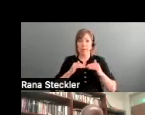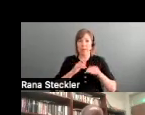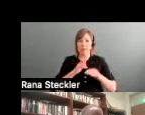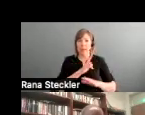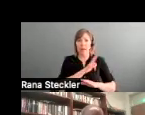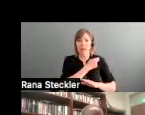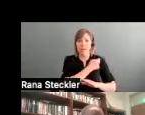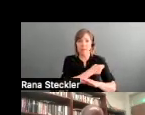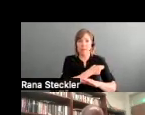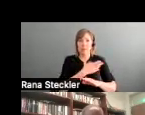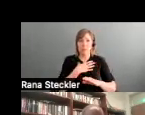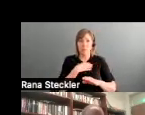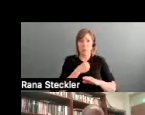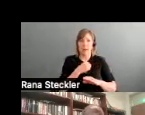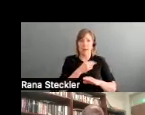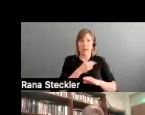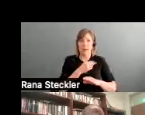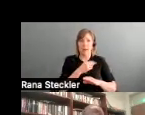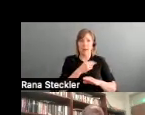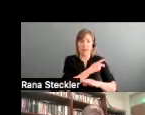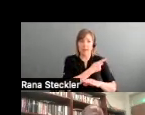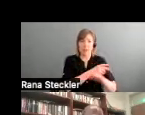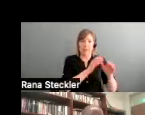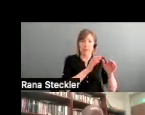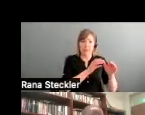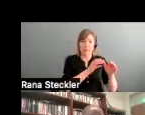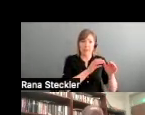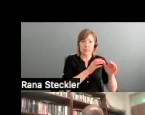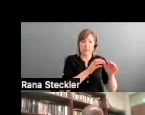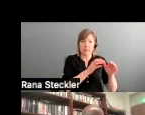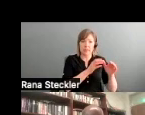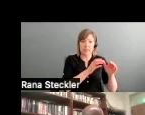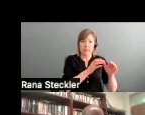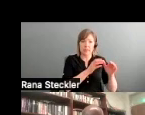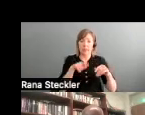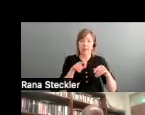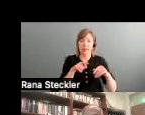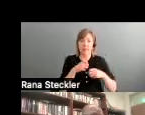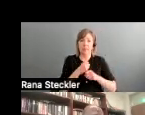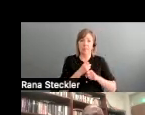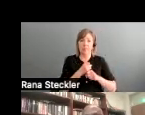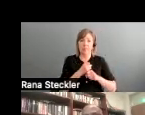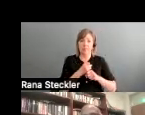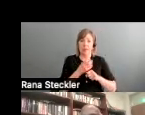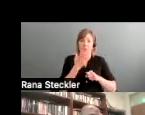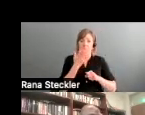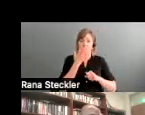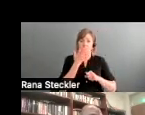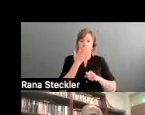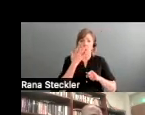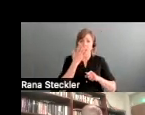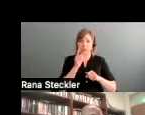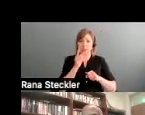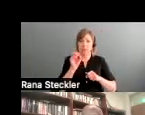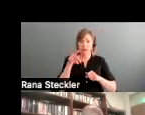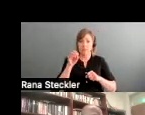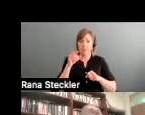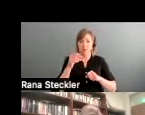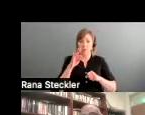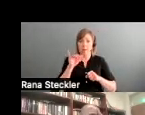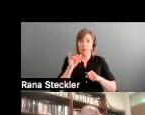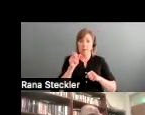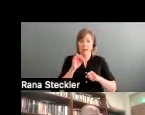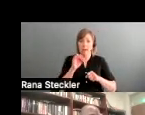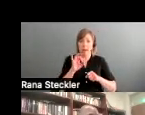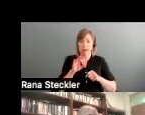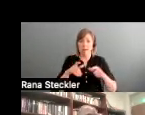hospital's white patients. And essentially, they reproduced the racial topography of the plantation. If we kind of